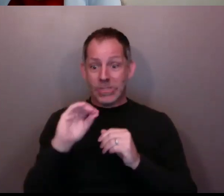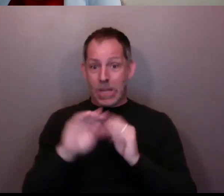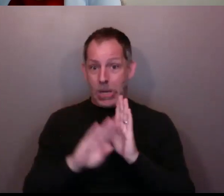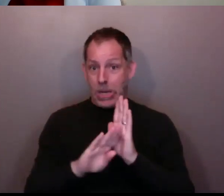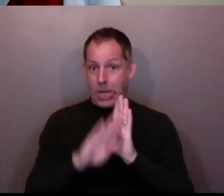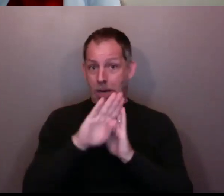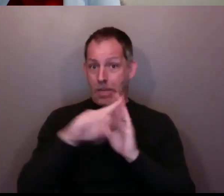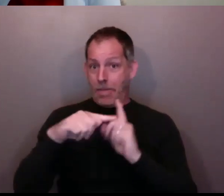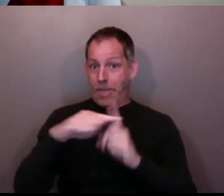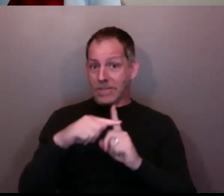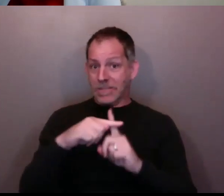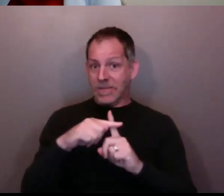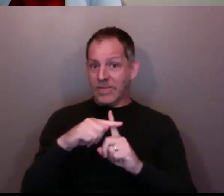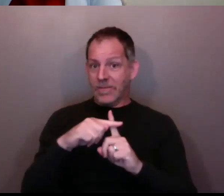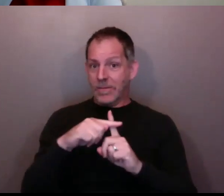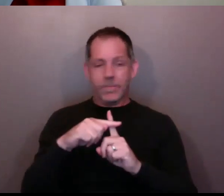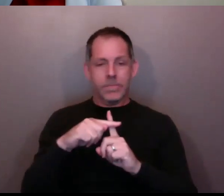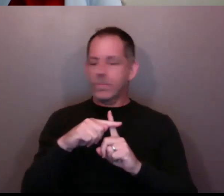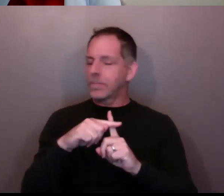There you have it.